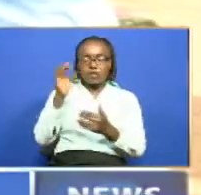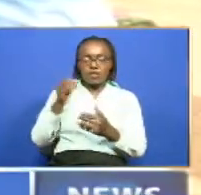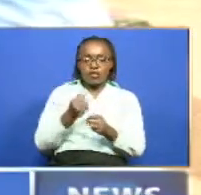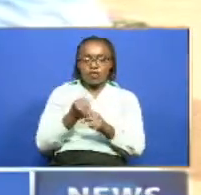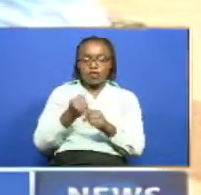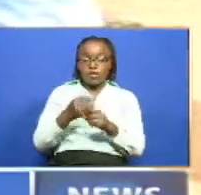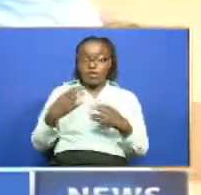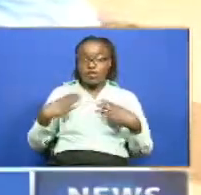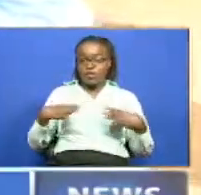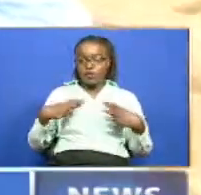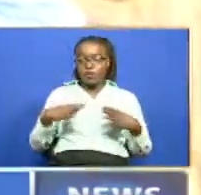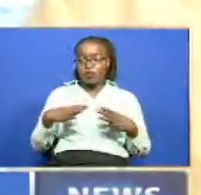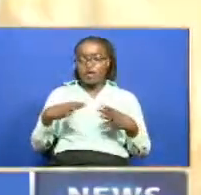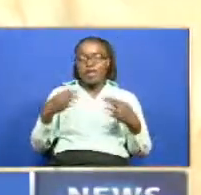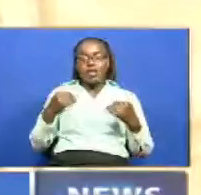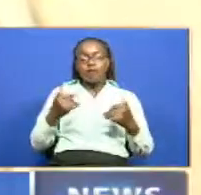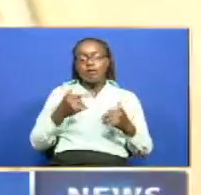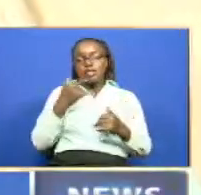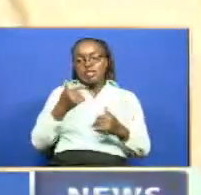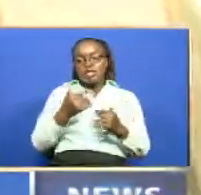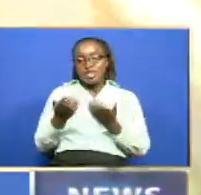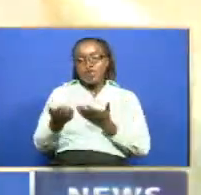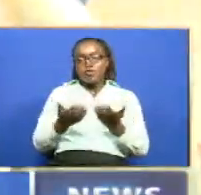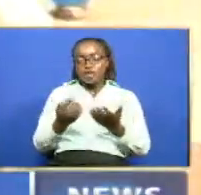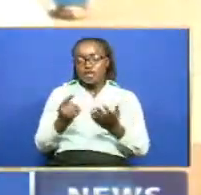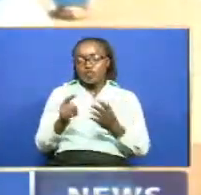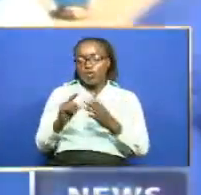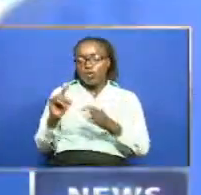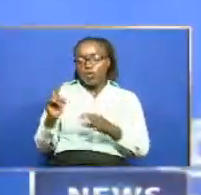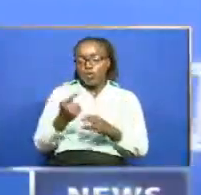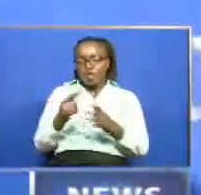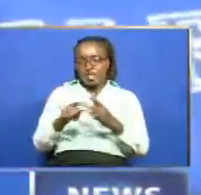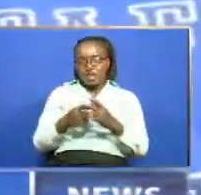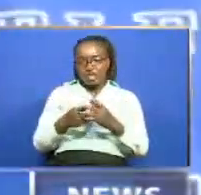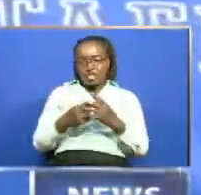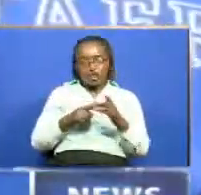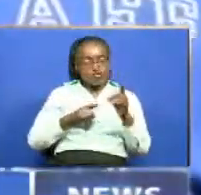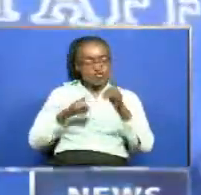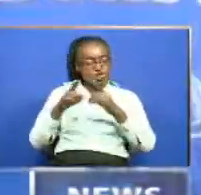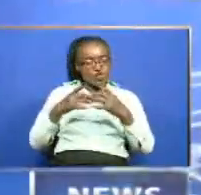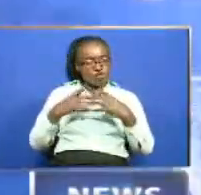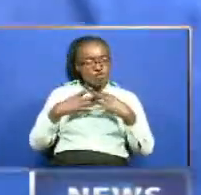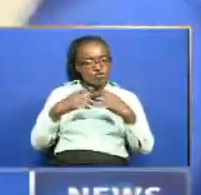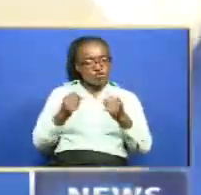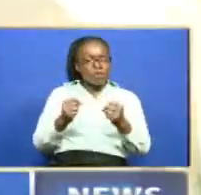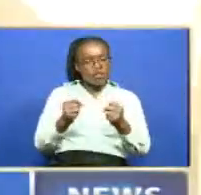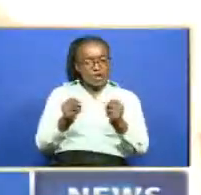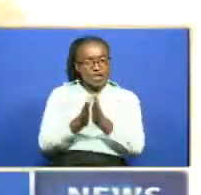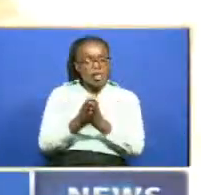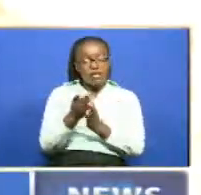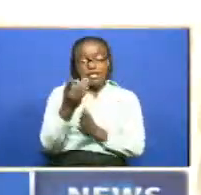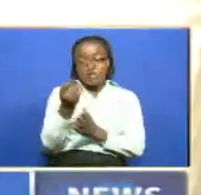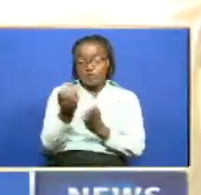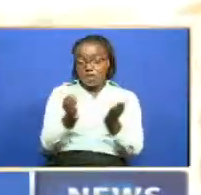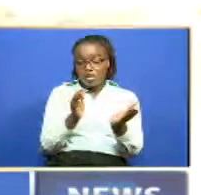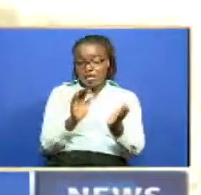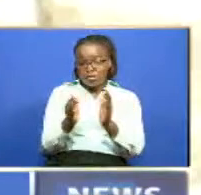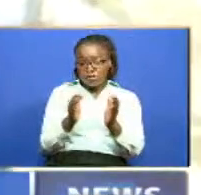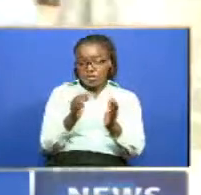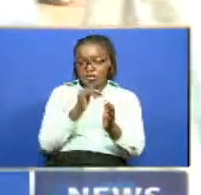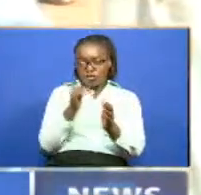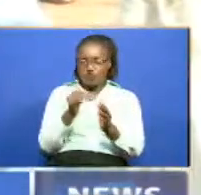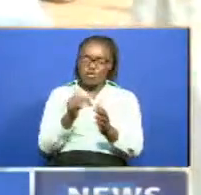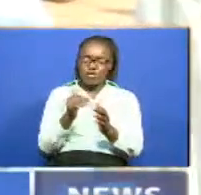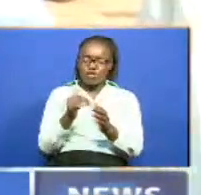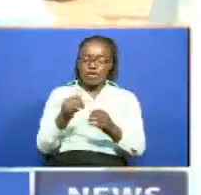population. Players say businesses are only beginning their recovery journey. The small and micro enterprises are, however, not amused with the